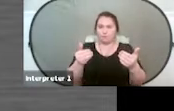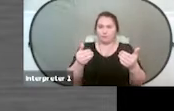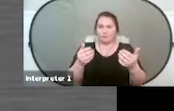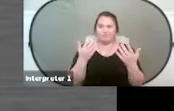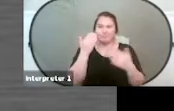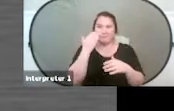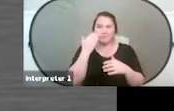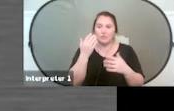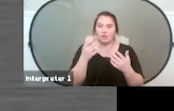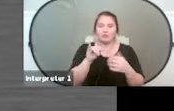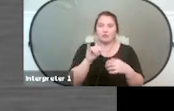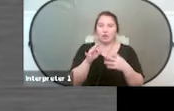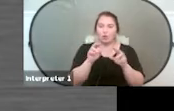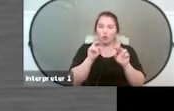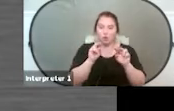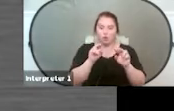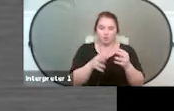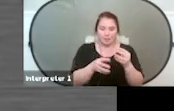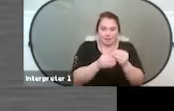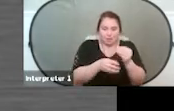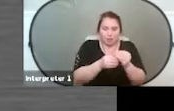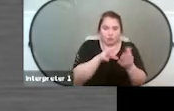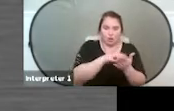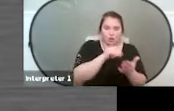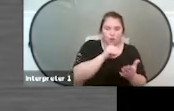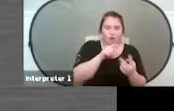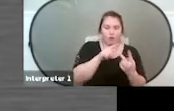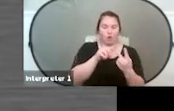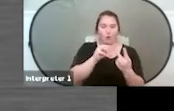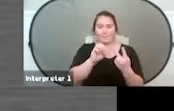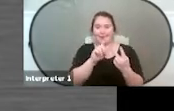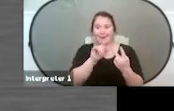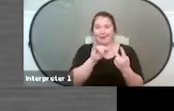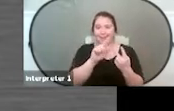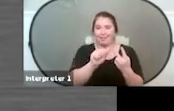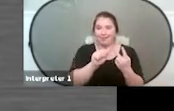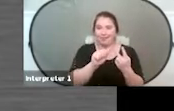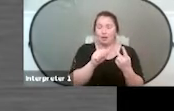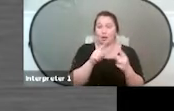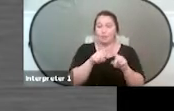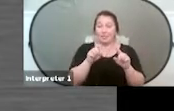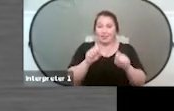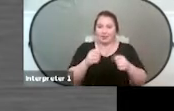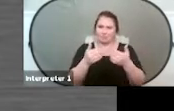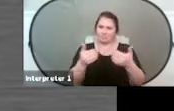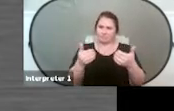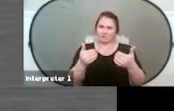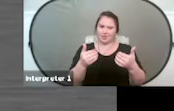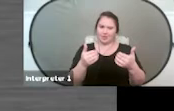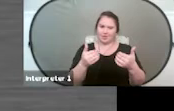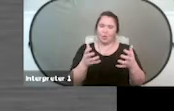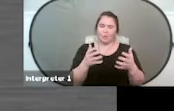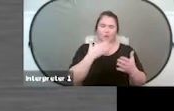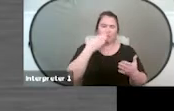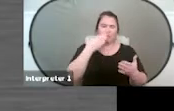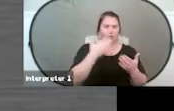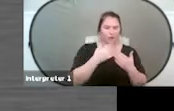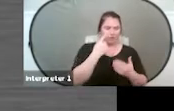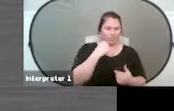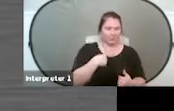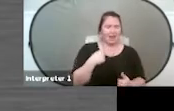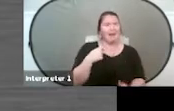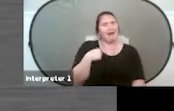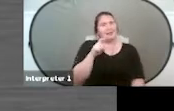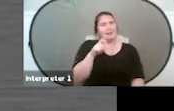whether it's additional learning or looking at media, that they're able to discern what's good for them. What do they need to